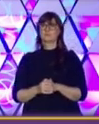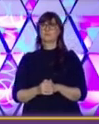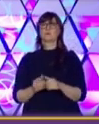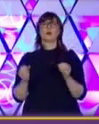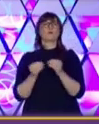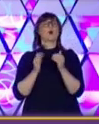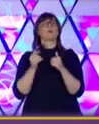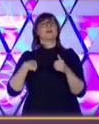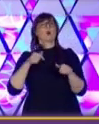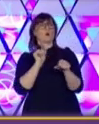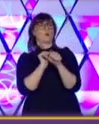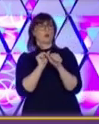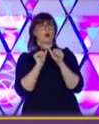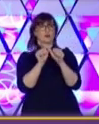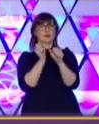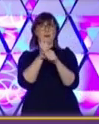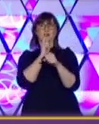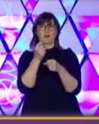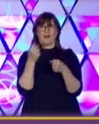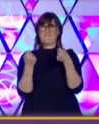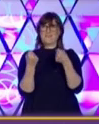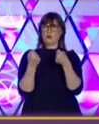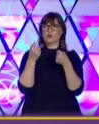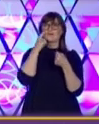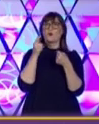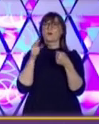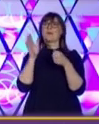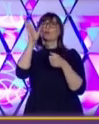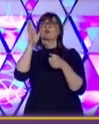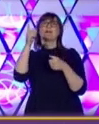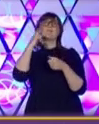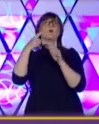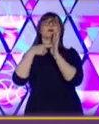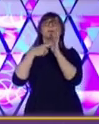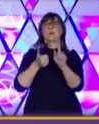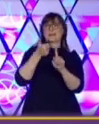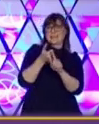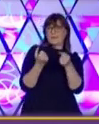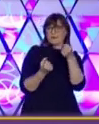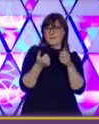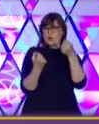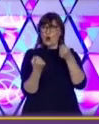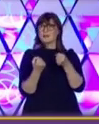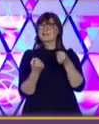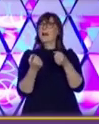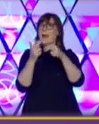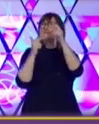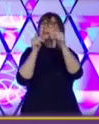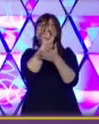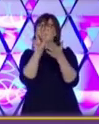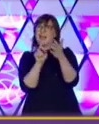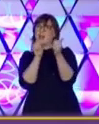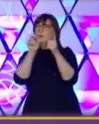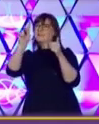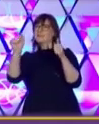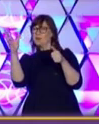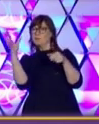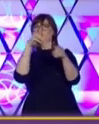working with automakers to ensure that the vehicles of the future, like self-driving cars, are built with disabled users in